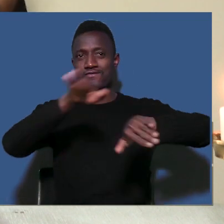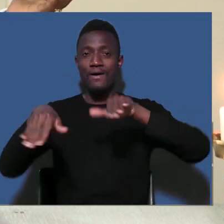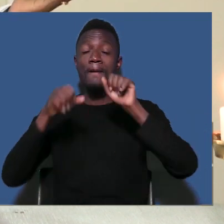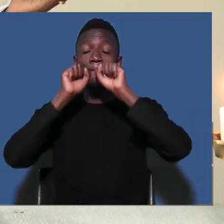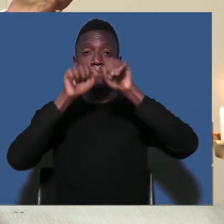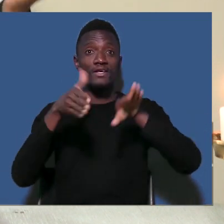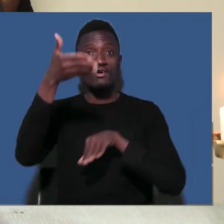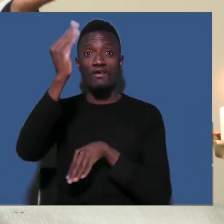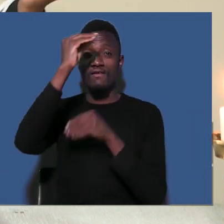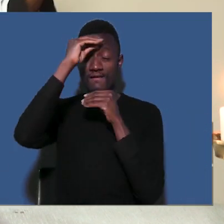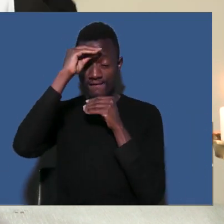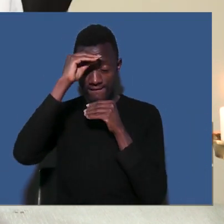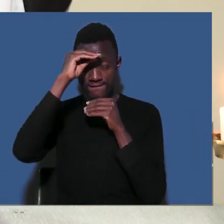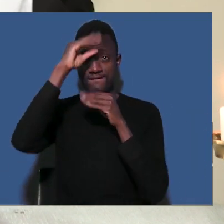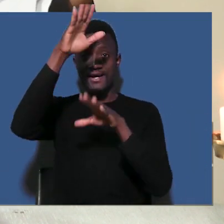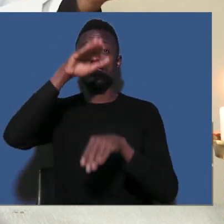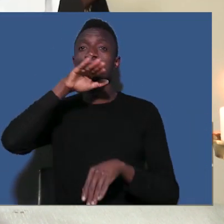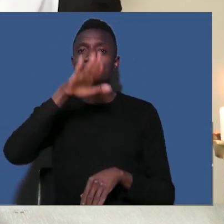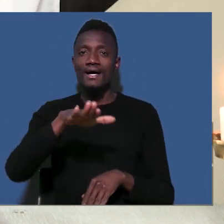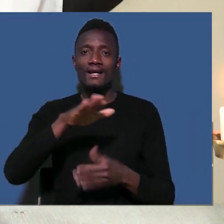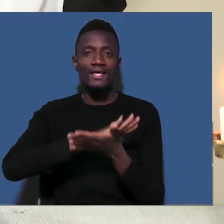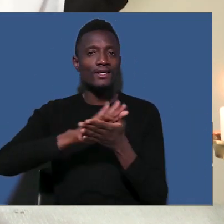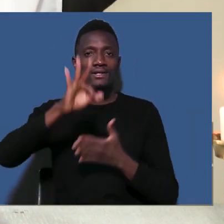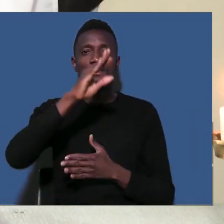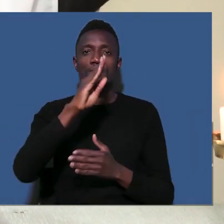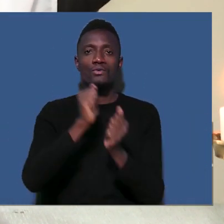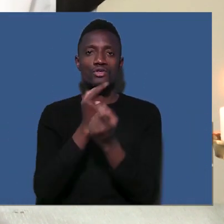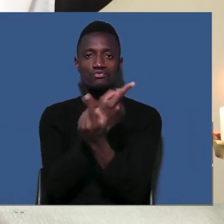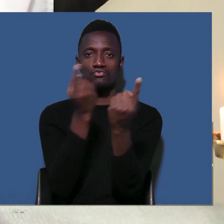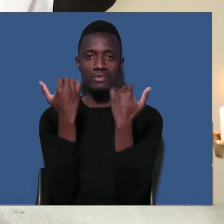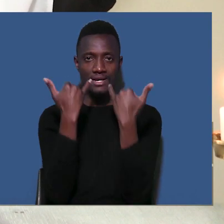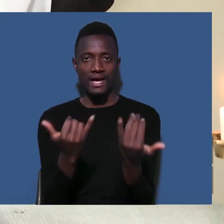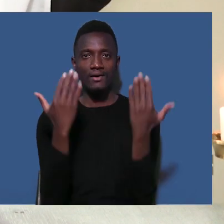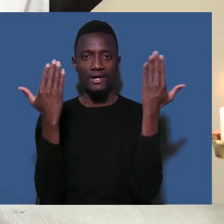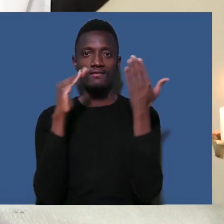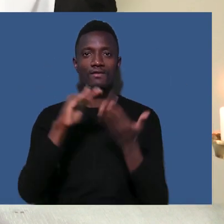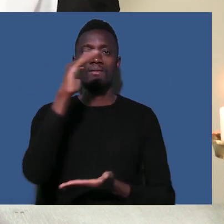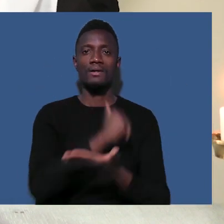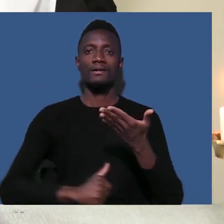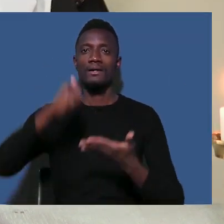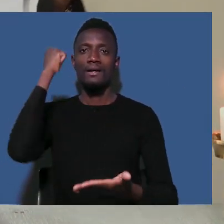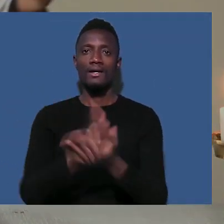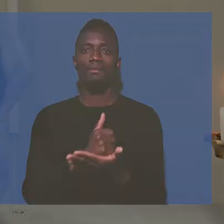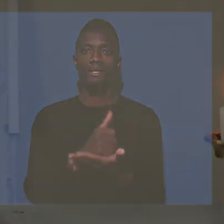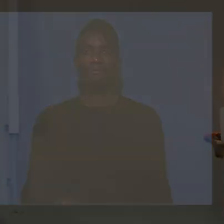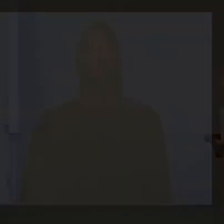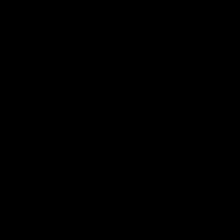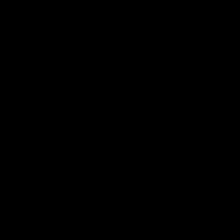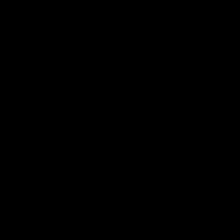the Almighty, Father, Son, and the Holy Spirit be with you and remain with you always. Amen.